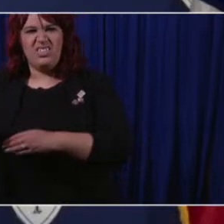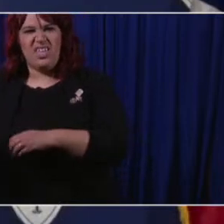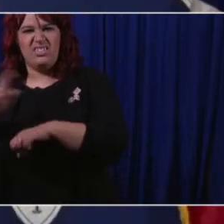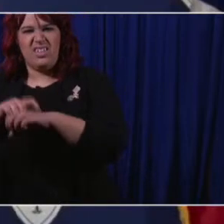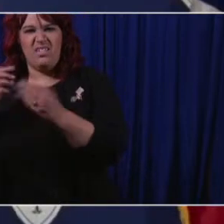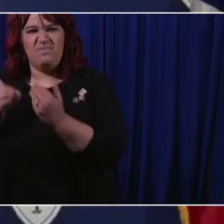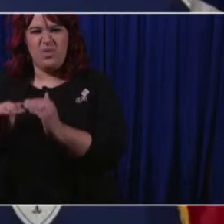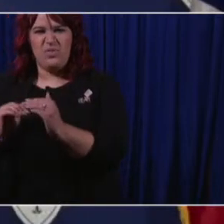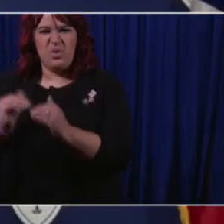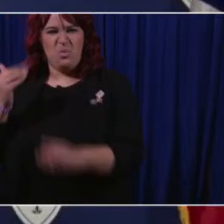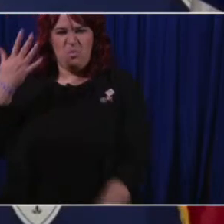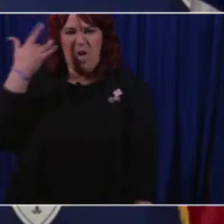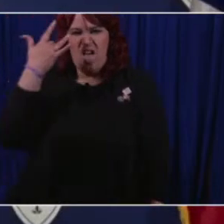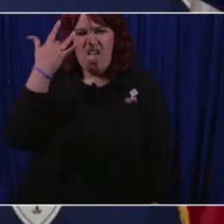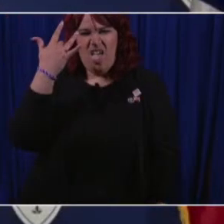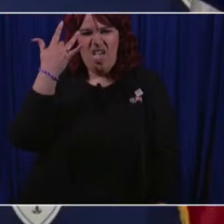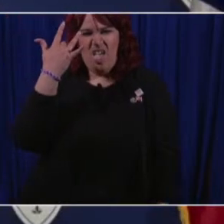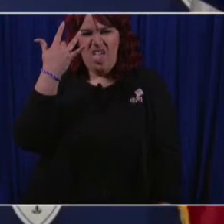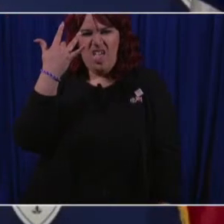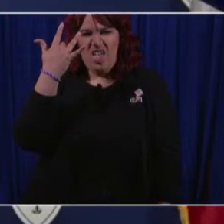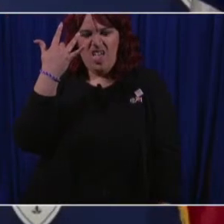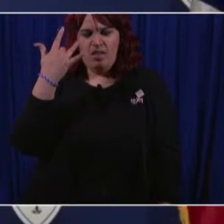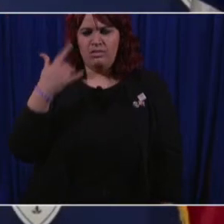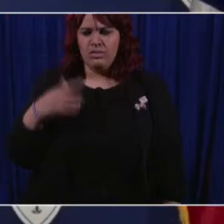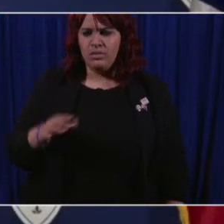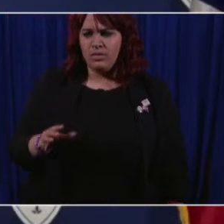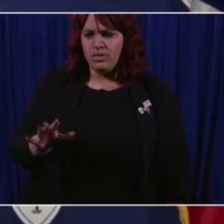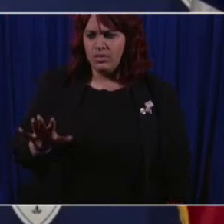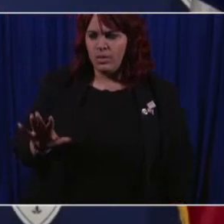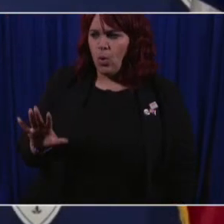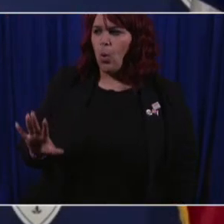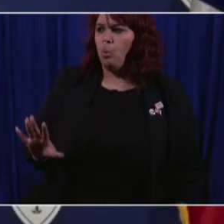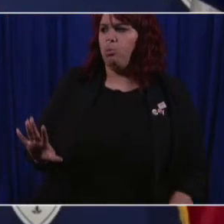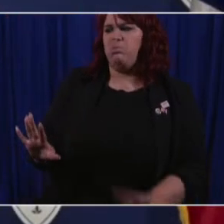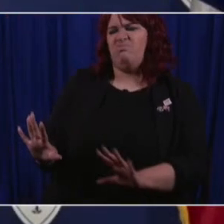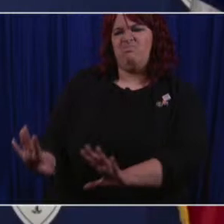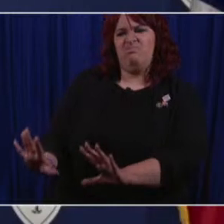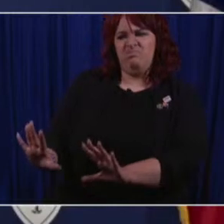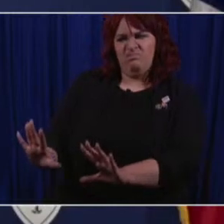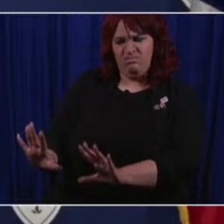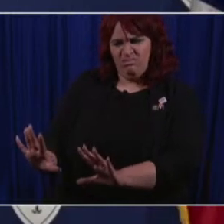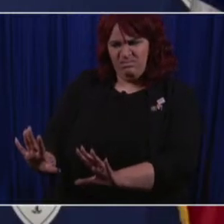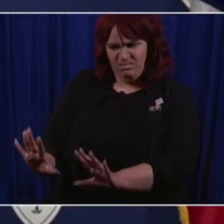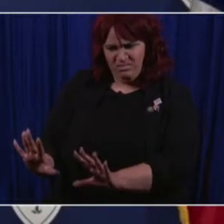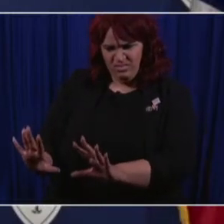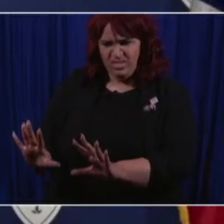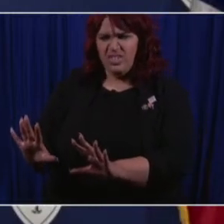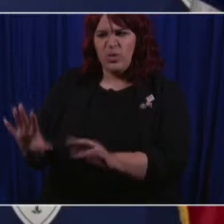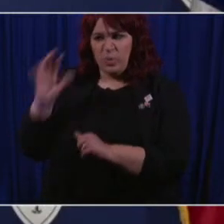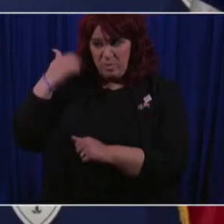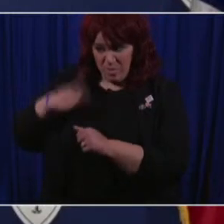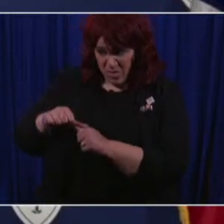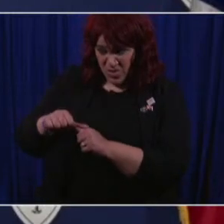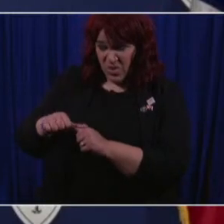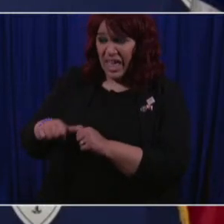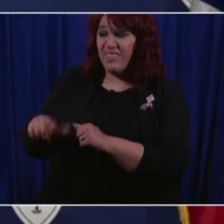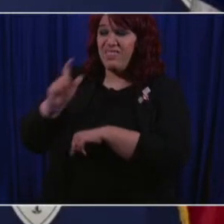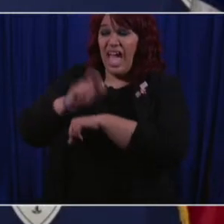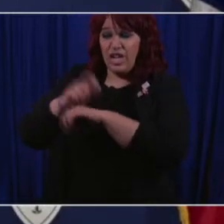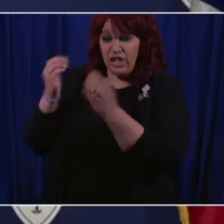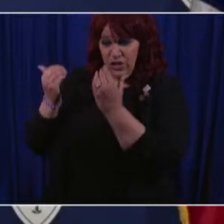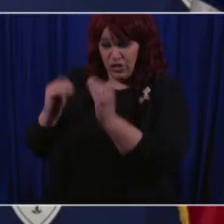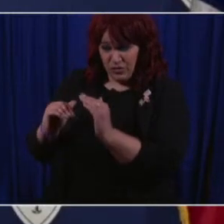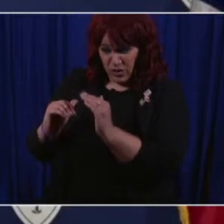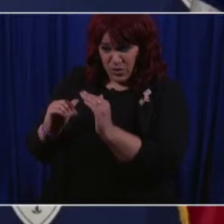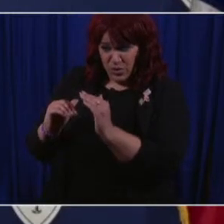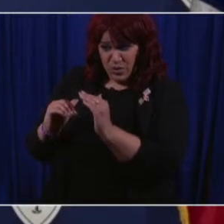first of all, we're not even close to where we were, the number we set in regard to the curfew, if I understood the